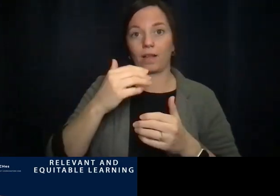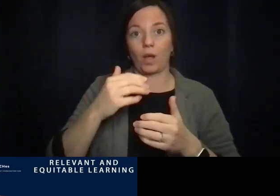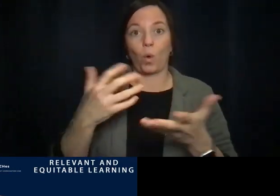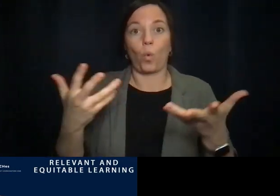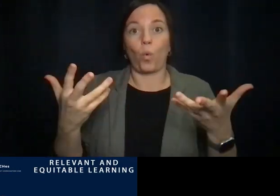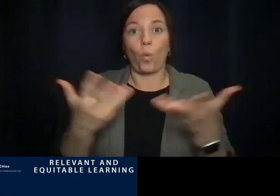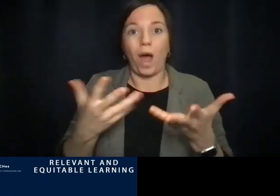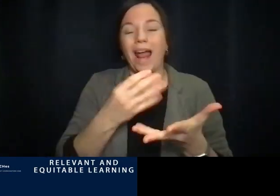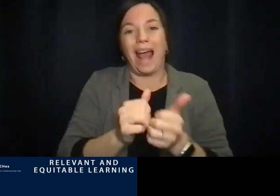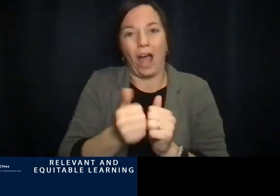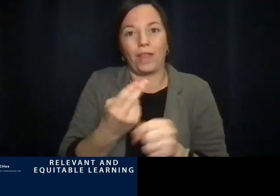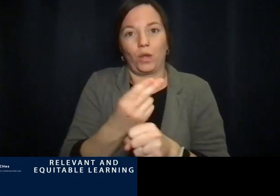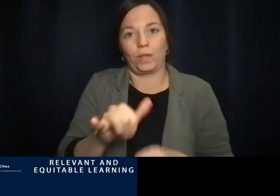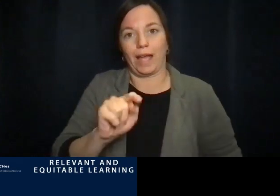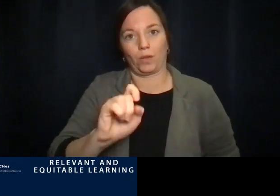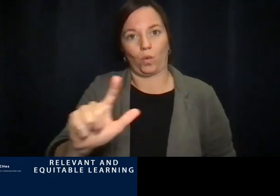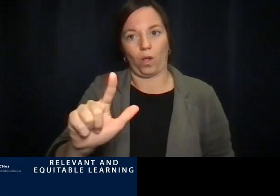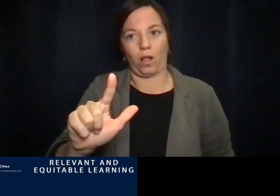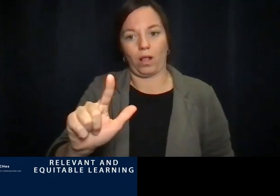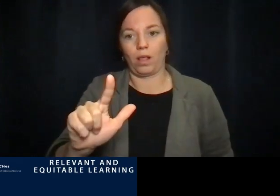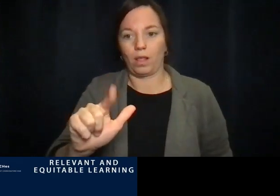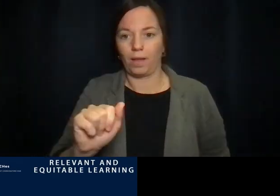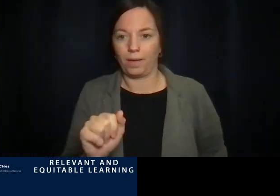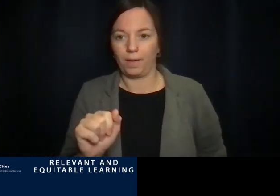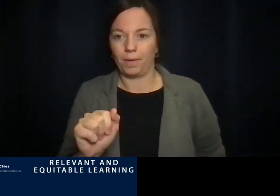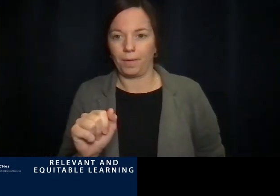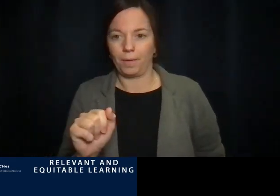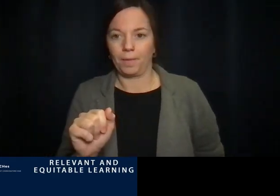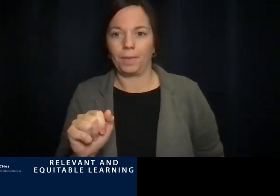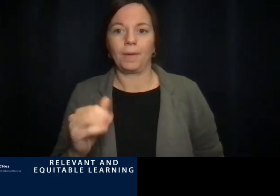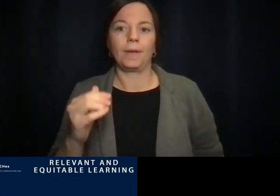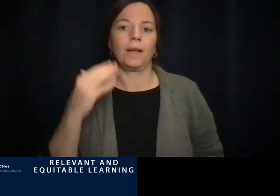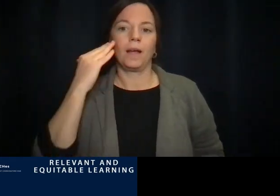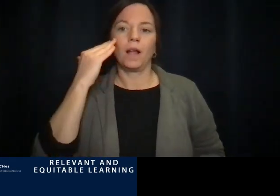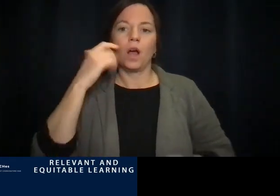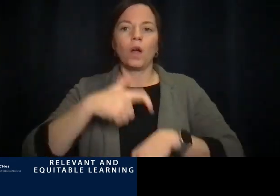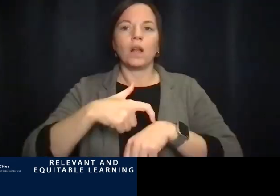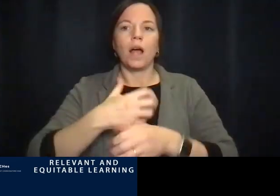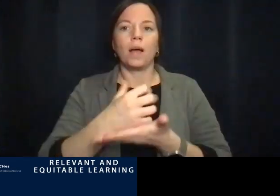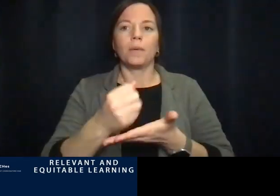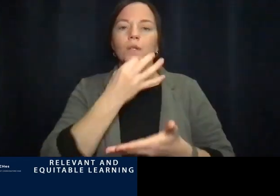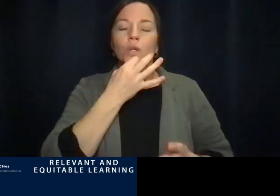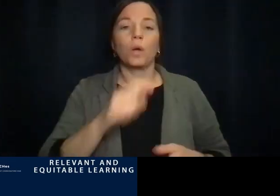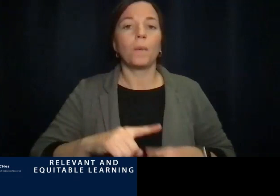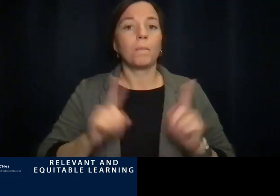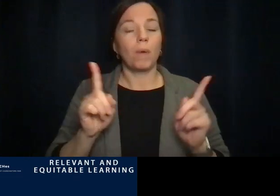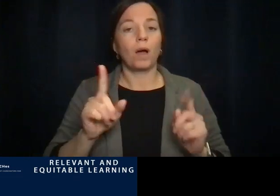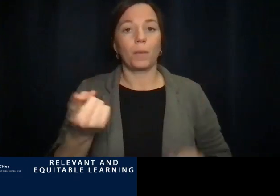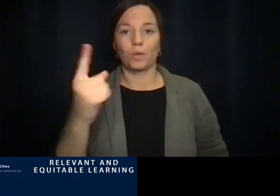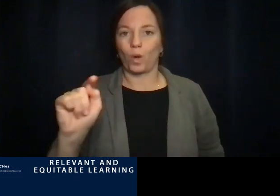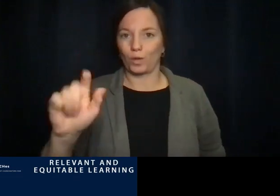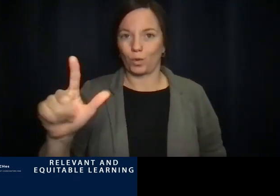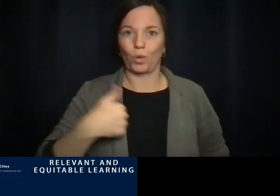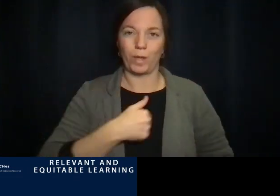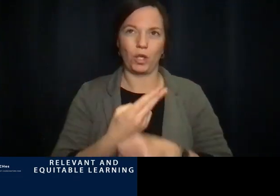that's available. I think you bring up a good point, and I know we're reaching time, but there was this tool we used for a while, for about